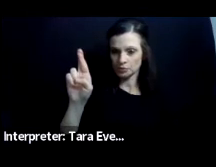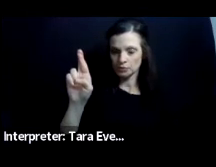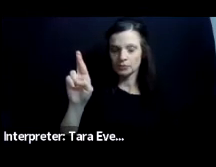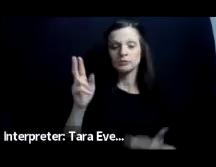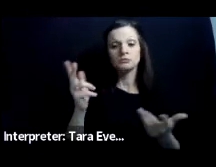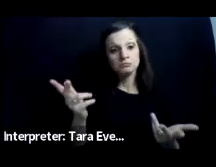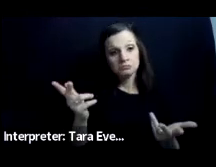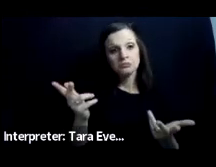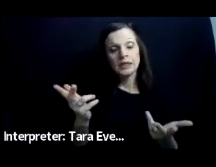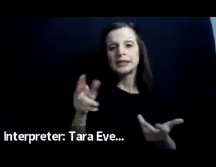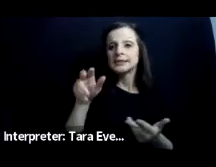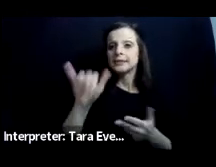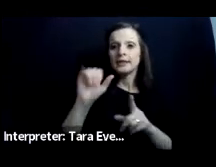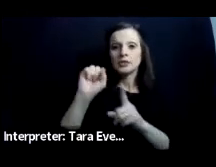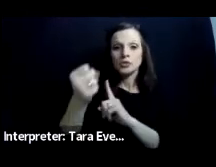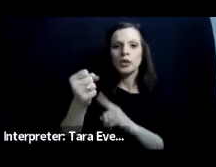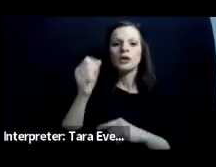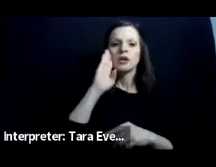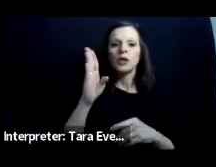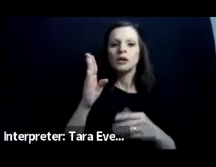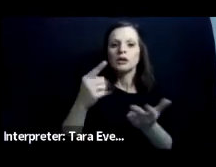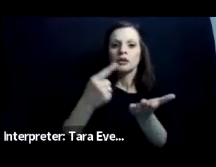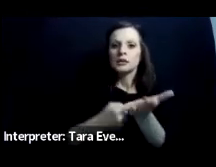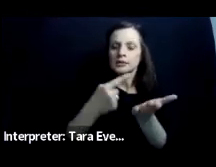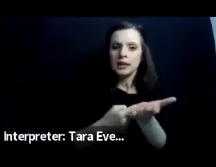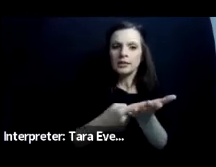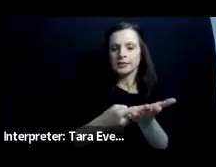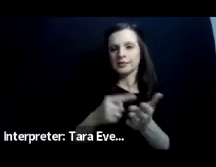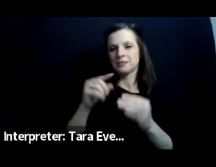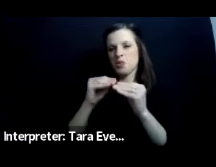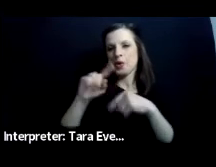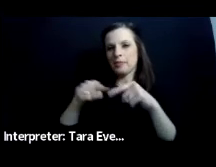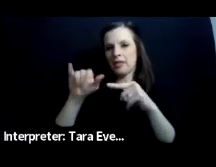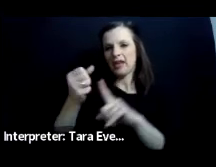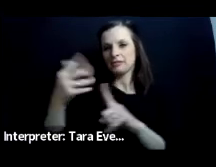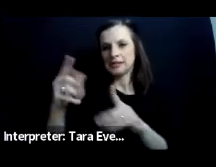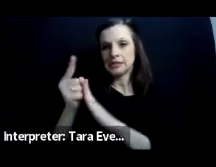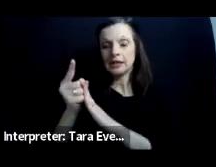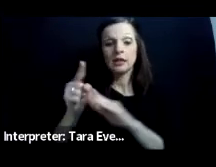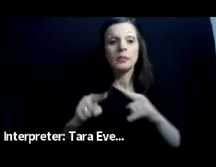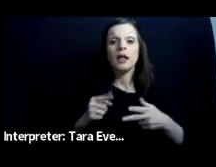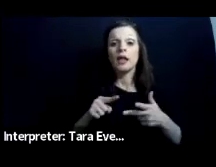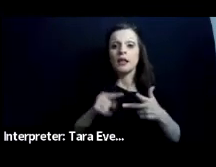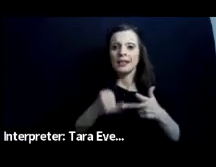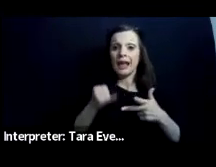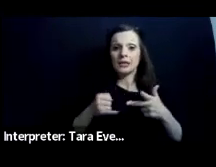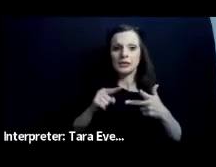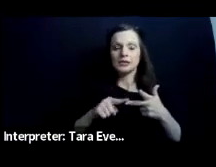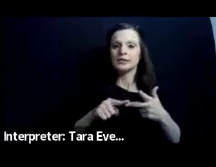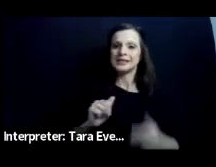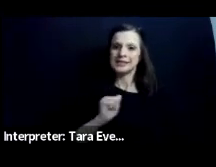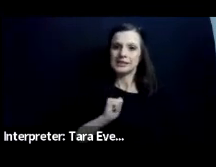those deals that we'll talk some more about that in a second. And then that last one is self-stigma. That basically